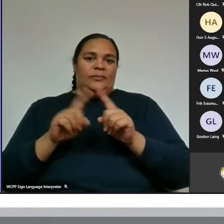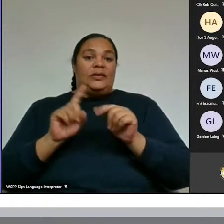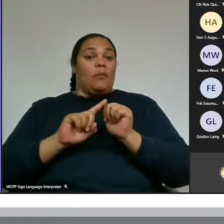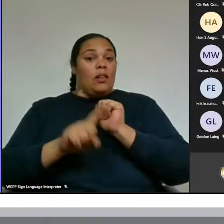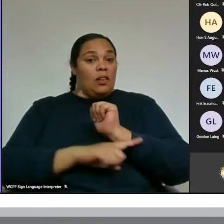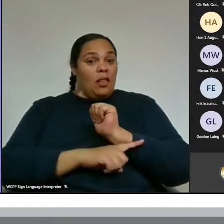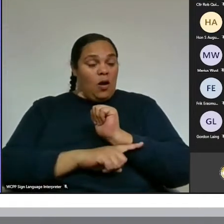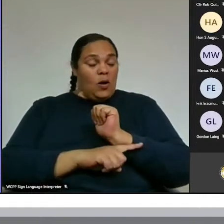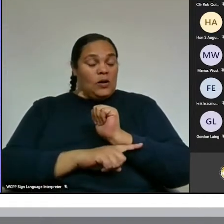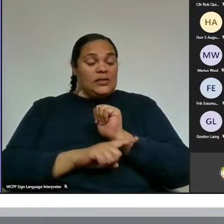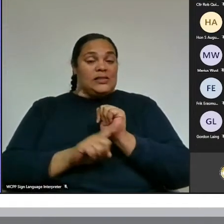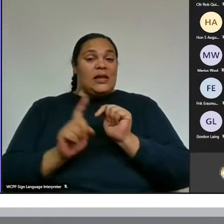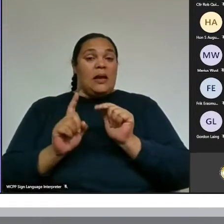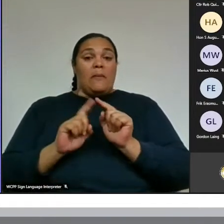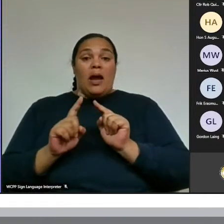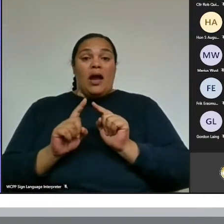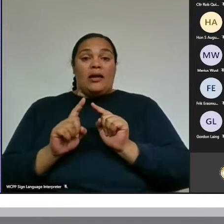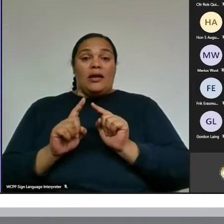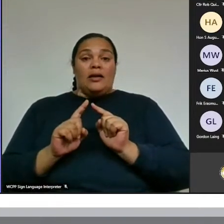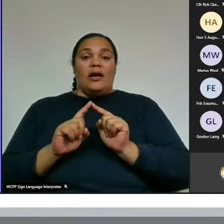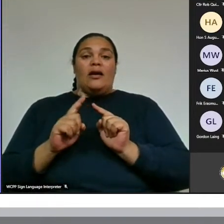last but not least,